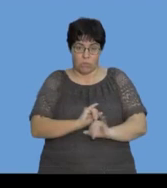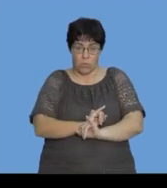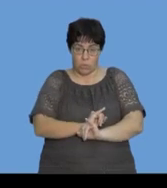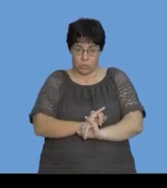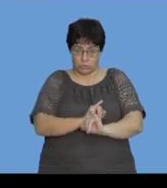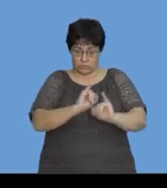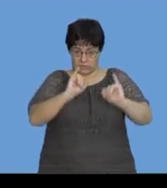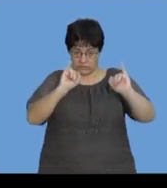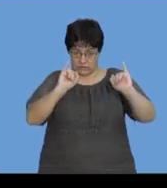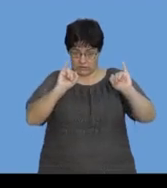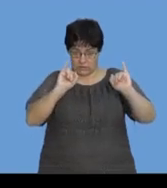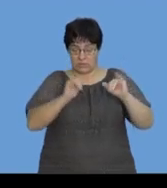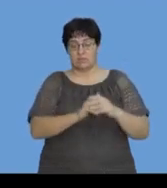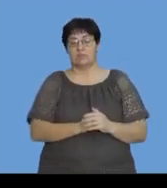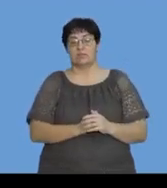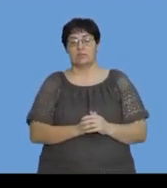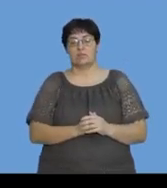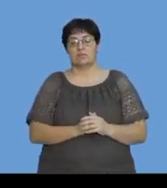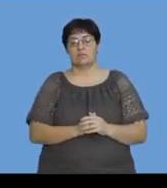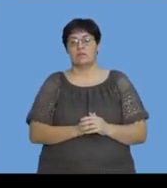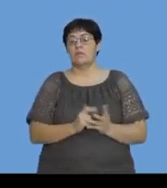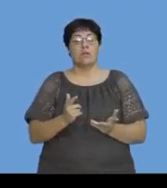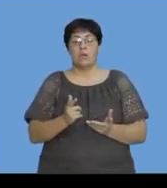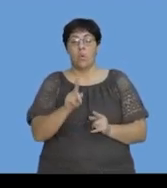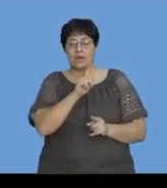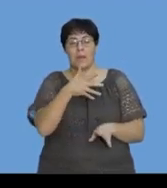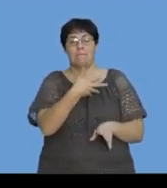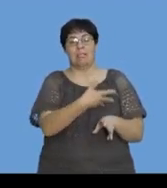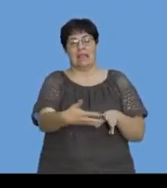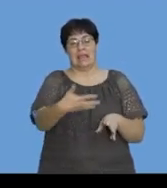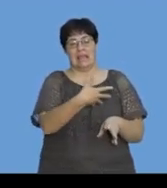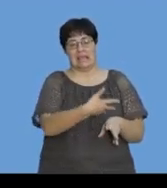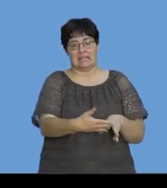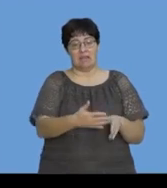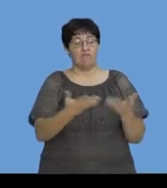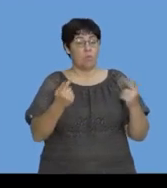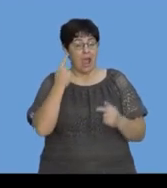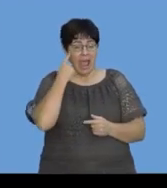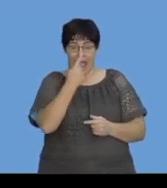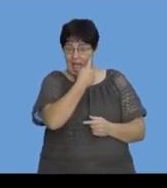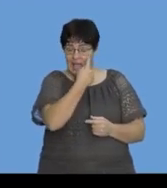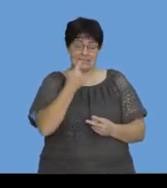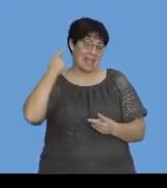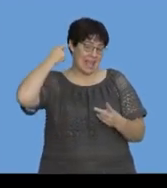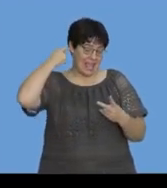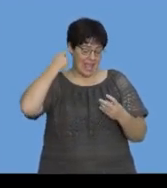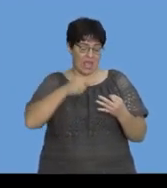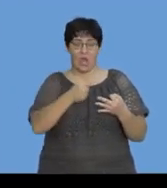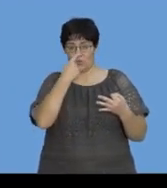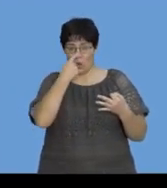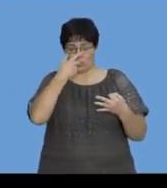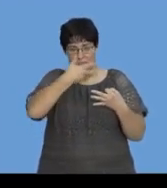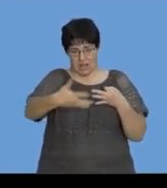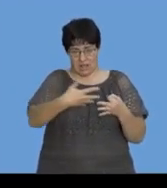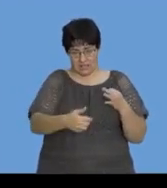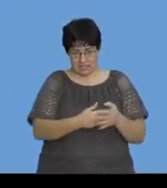gets worse, so it's okay, as it carries on, it causes bleeding from the eyes, ears, and nose. All